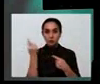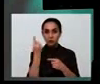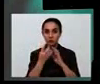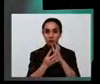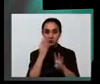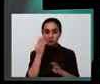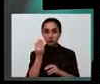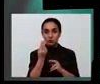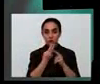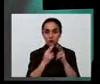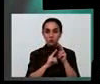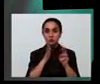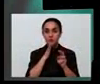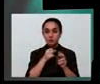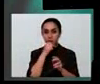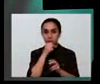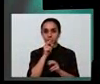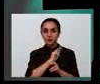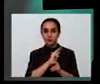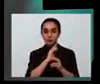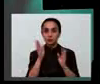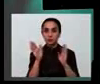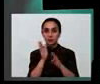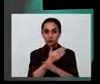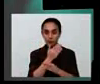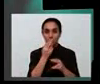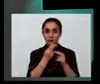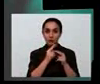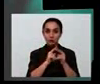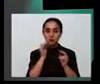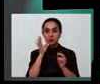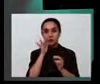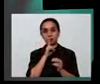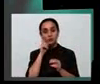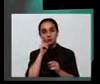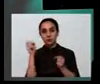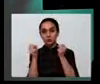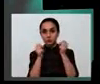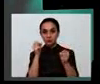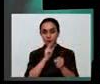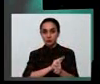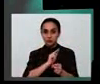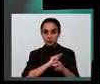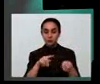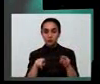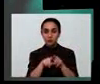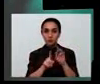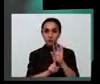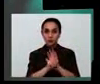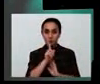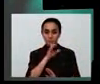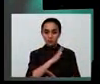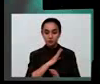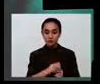galda o'sha mamlakatdagi o'sha samarasiz faoliyat ko'rsatayotgan keksa amaldorlar o'rniga